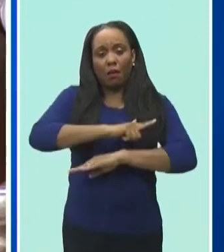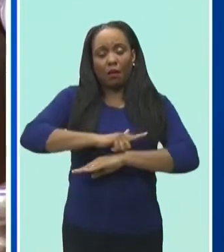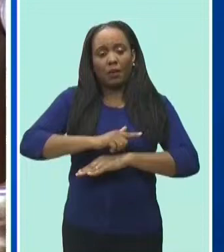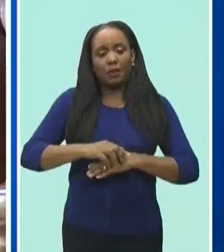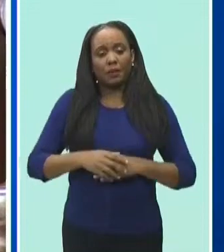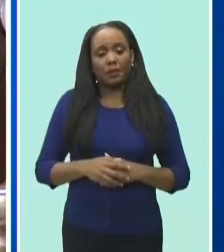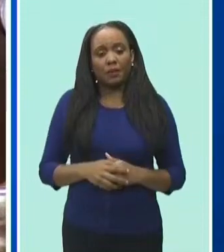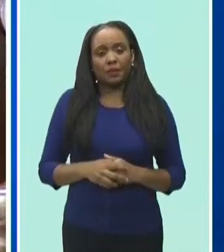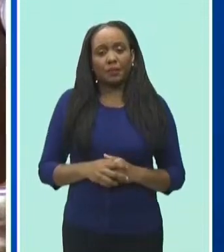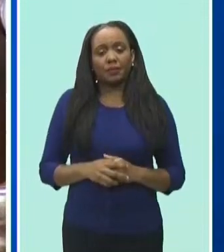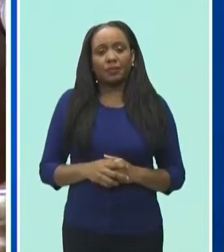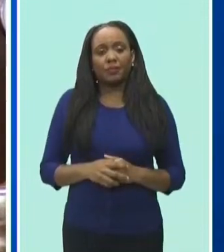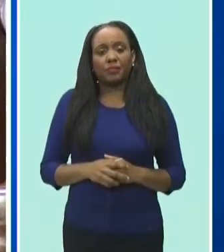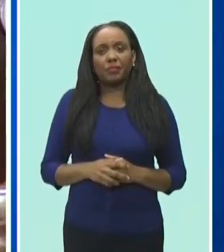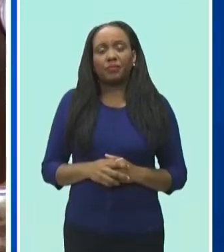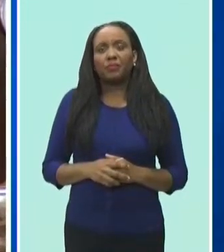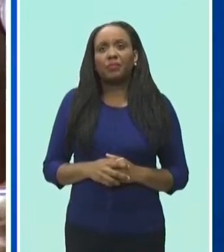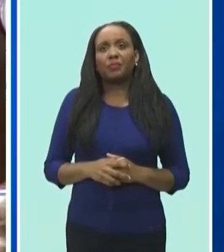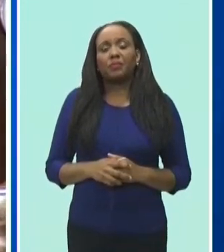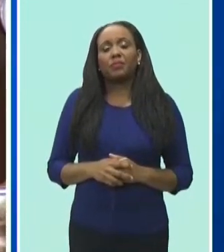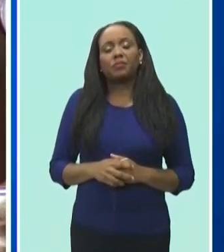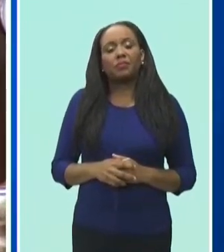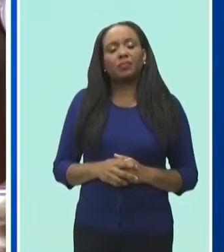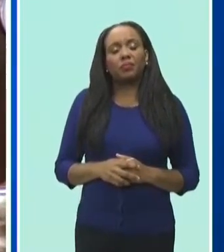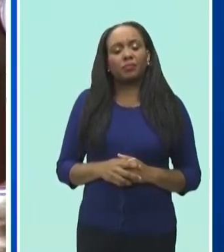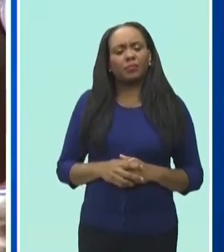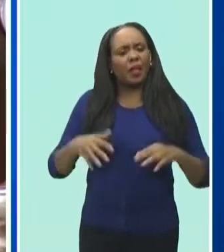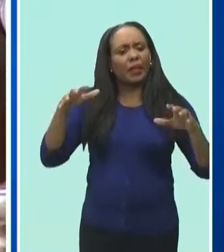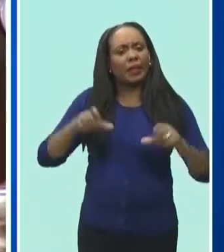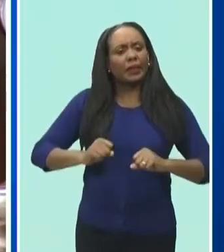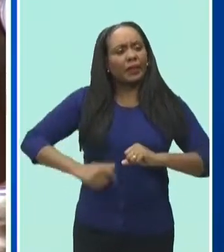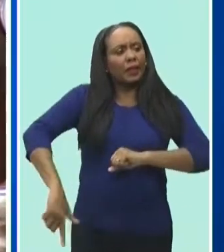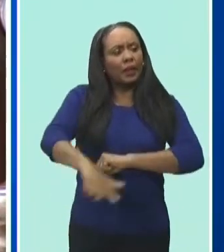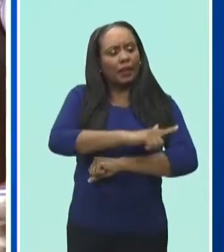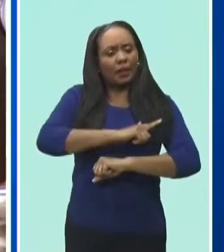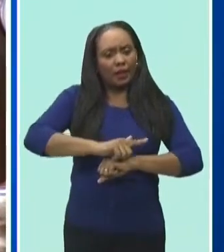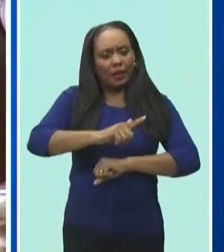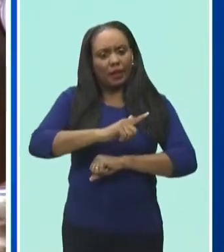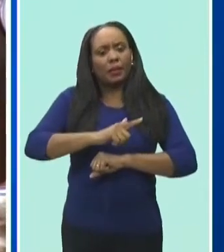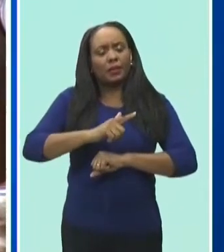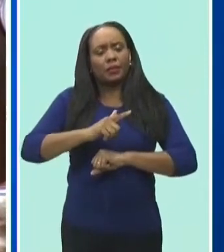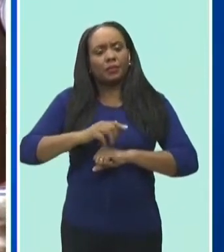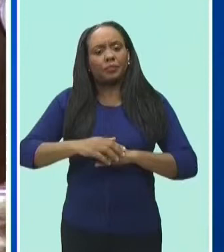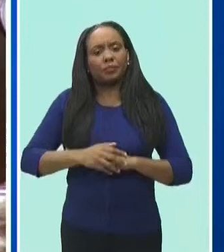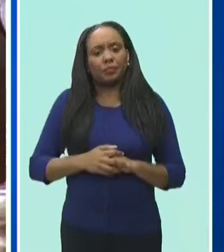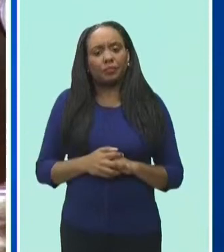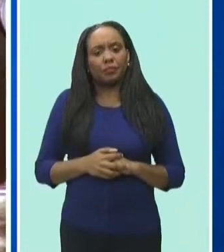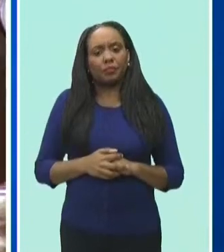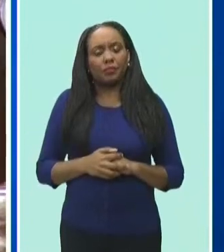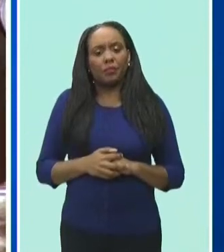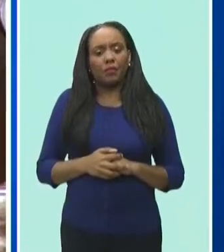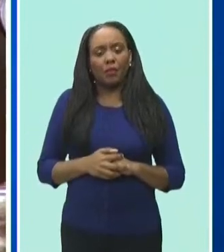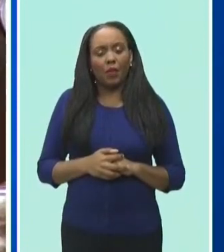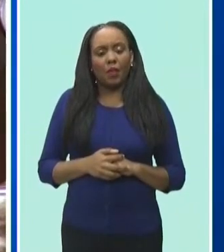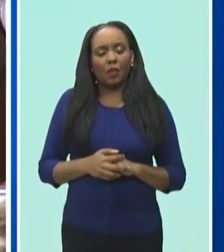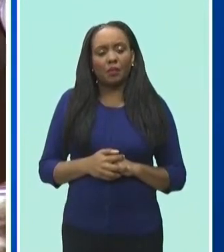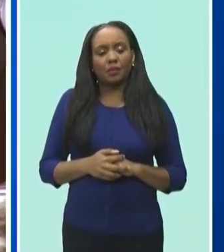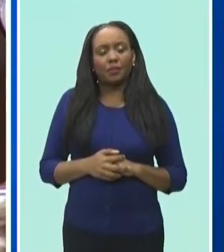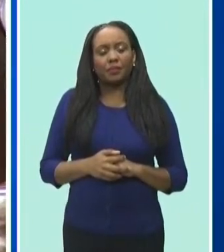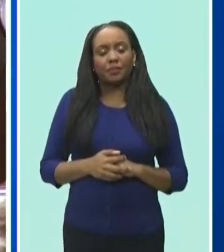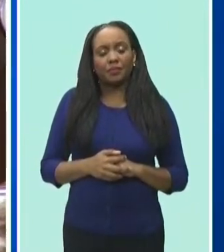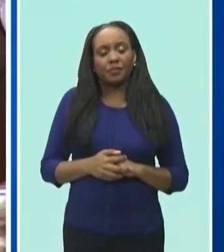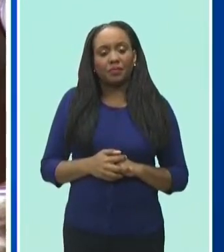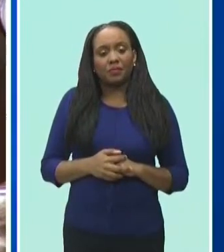is a transaction which we inherited. It is not one